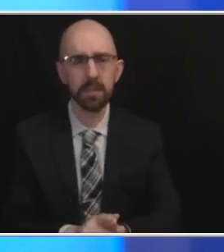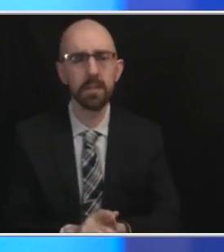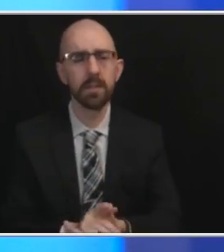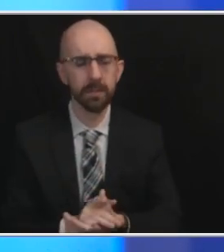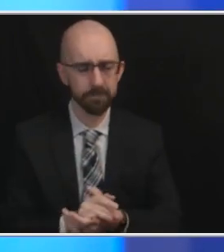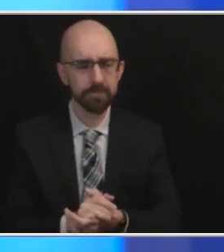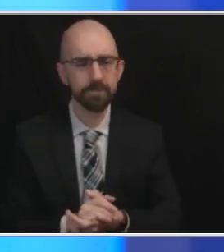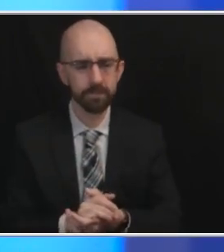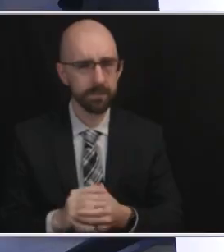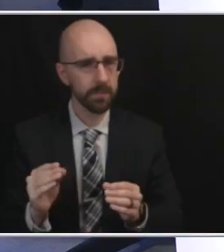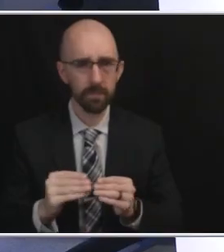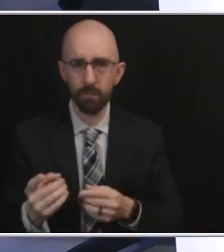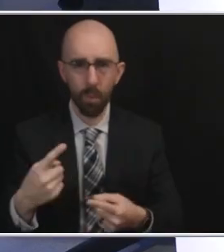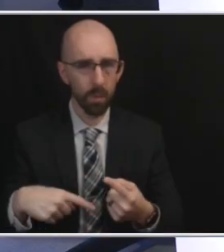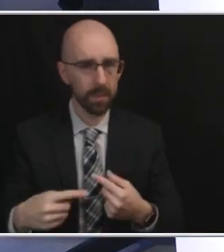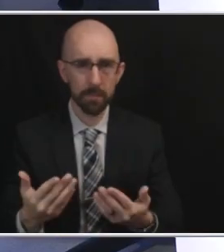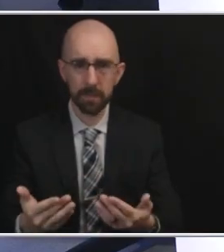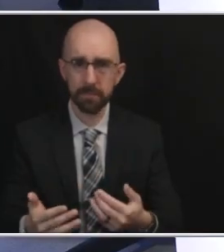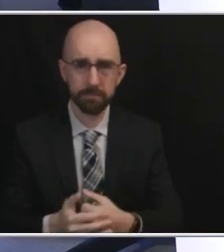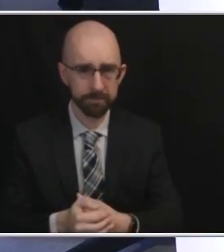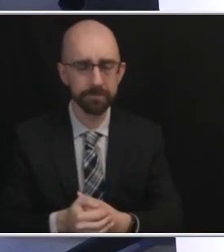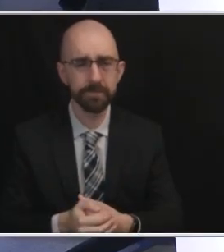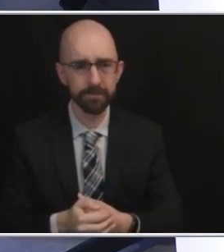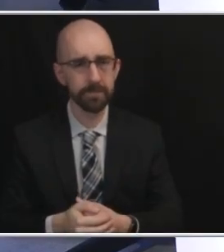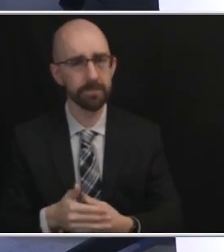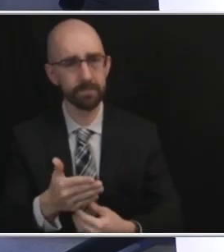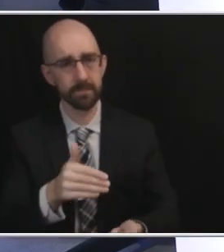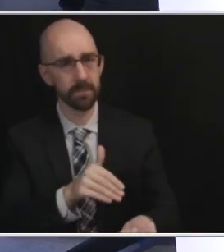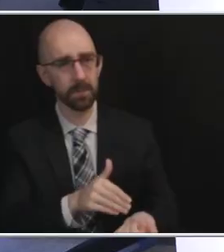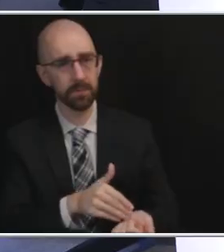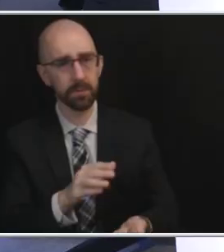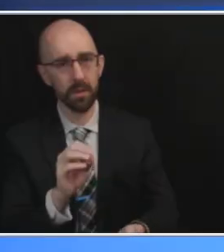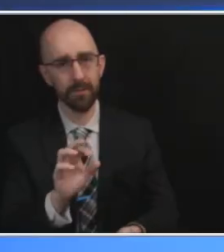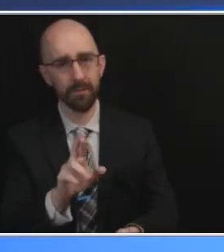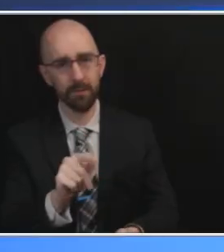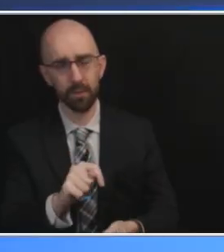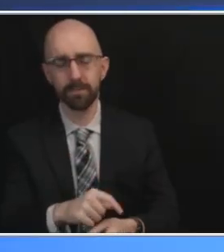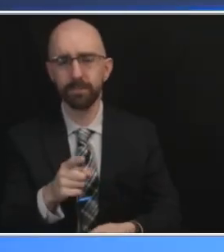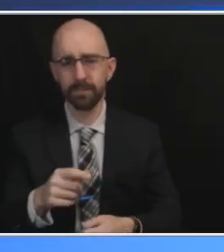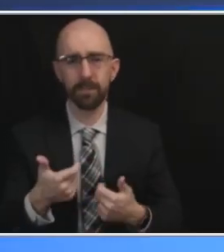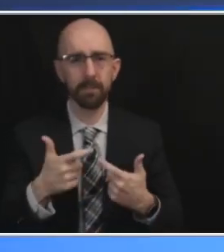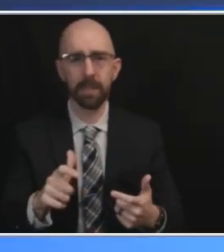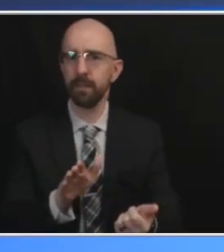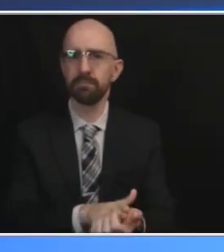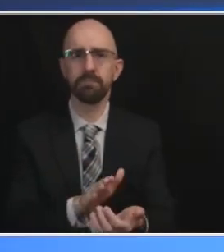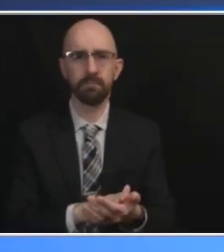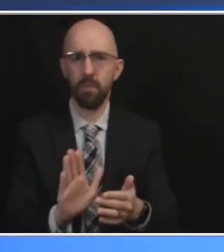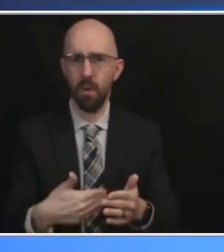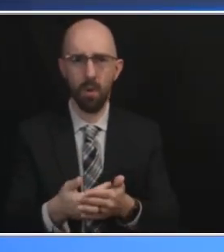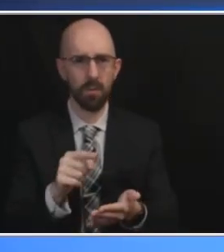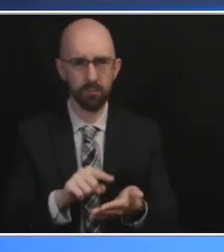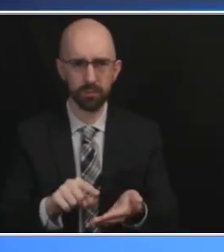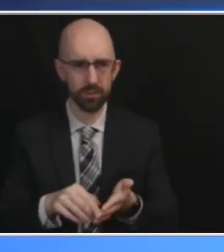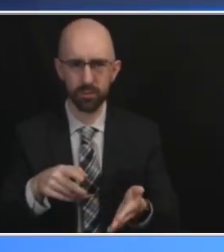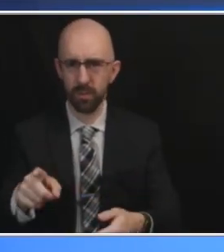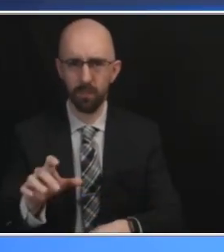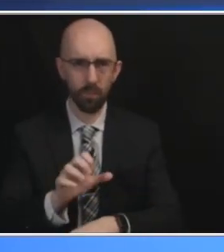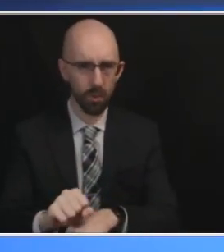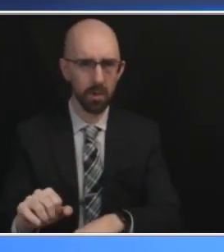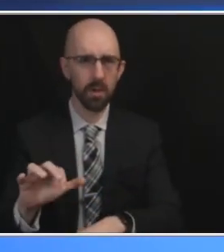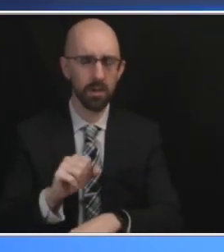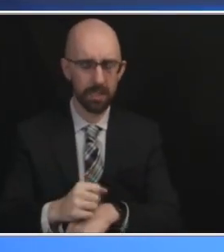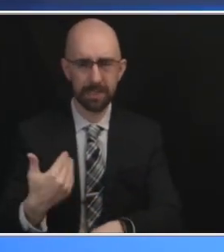come. Comfort? I just say a big shout out to all of our researchers. They've been working hard over the last several